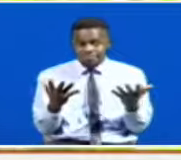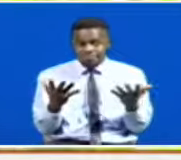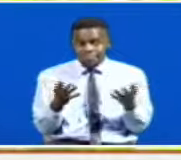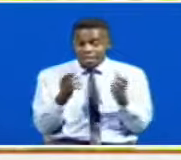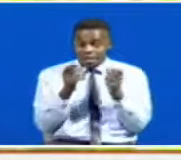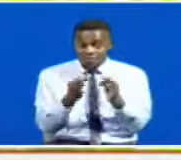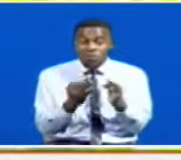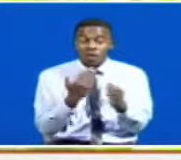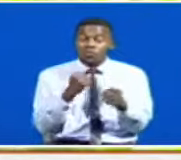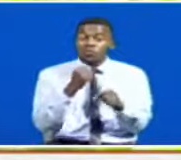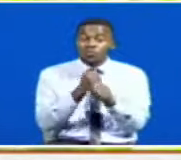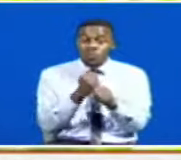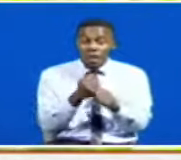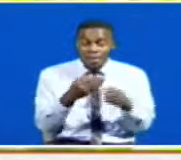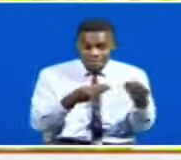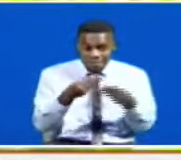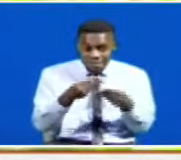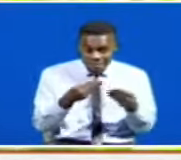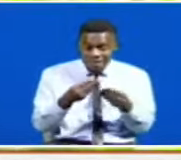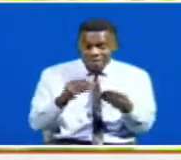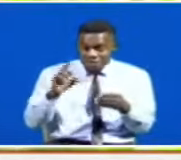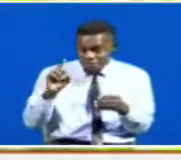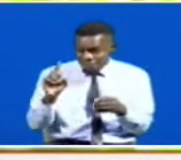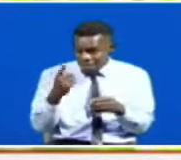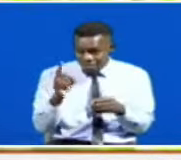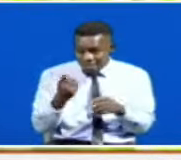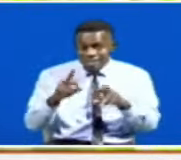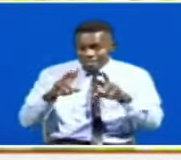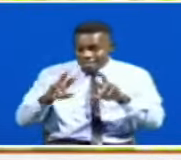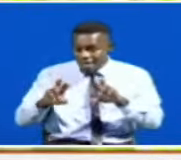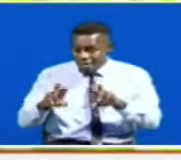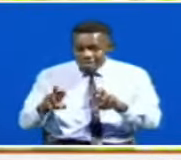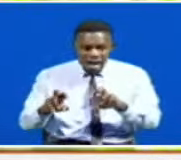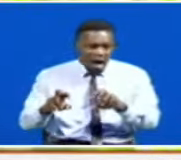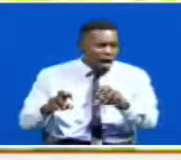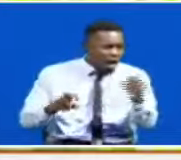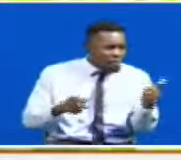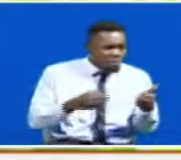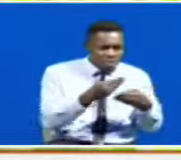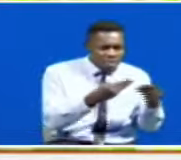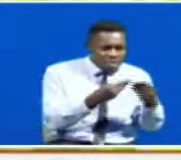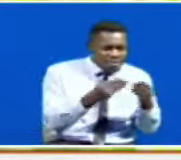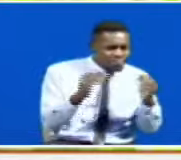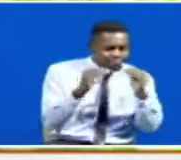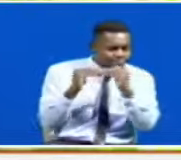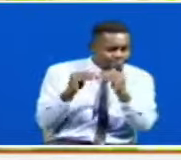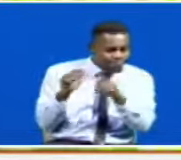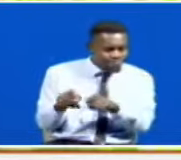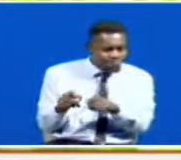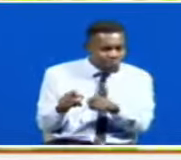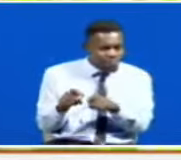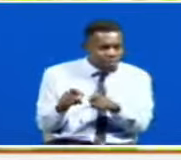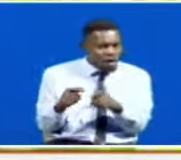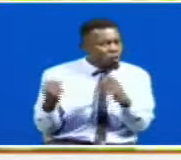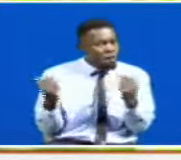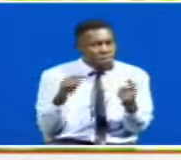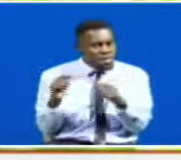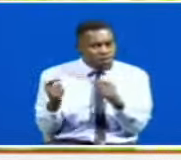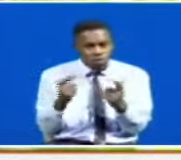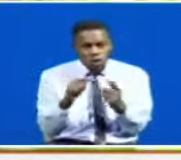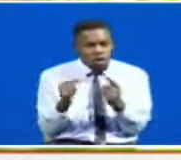I want to do some businesses, I'll find out first of all, is there another business like here, around here? Me, when I see somebody there, oh,